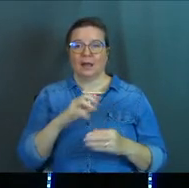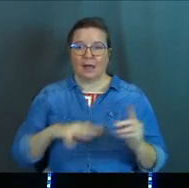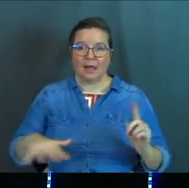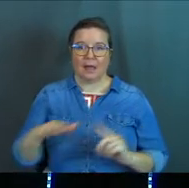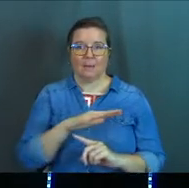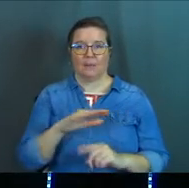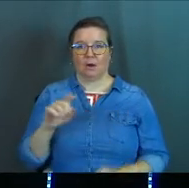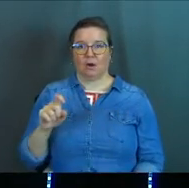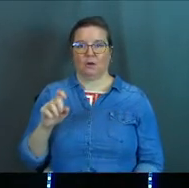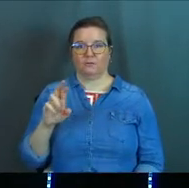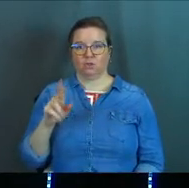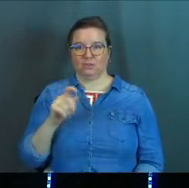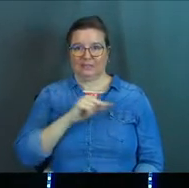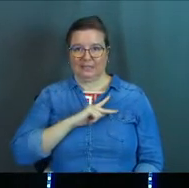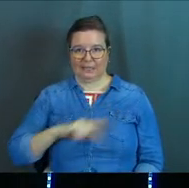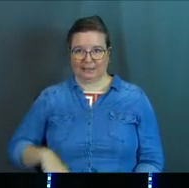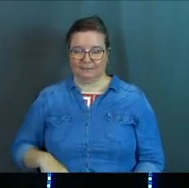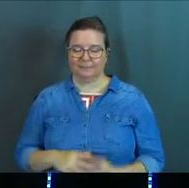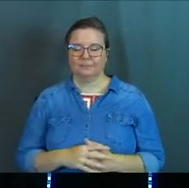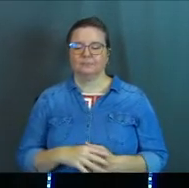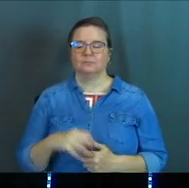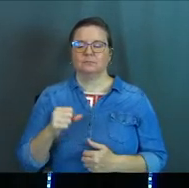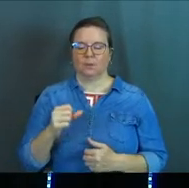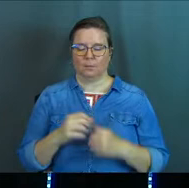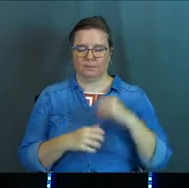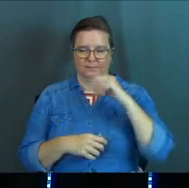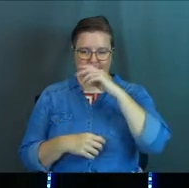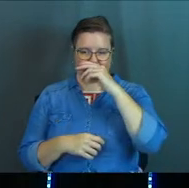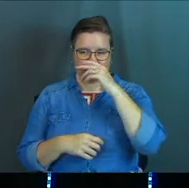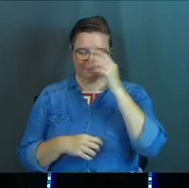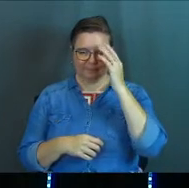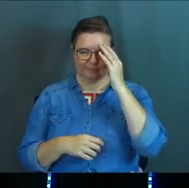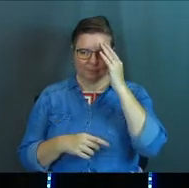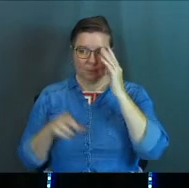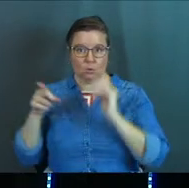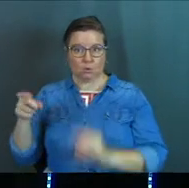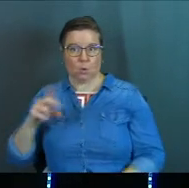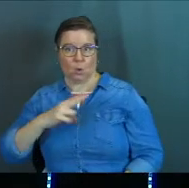empire of Xerxes. So he's got